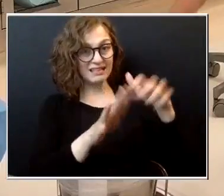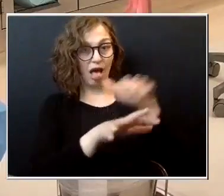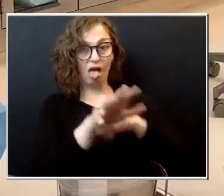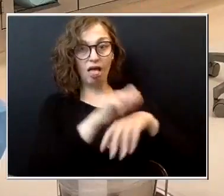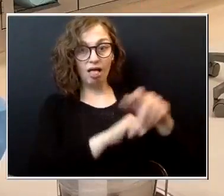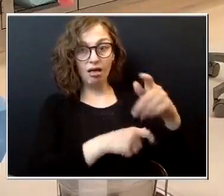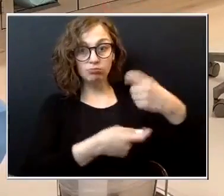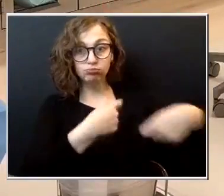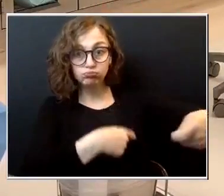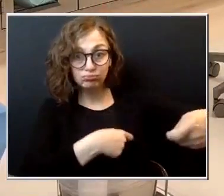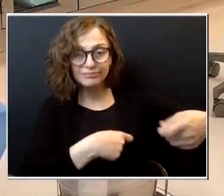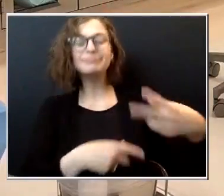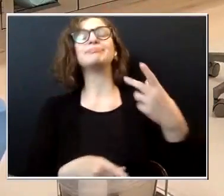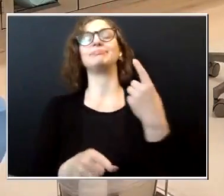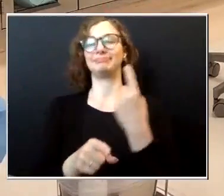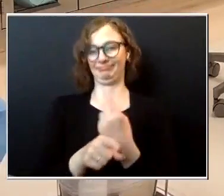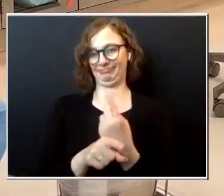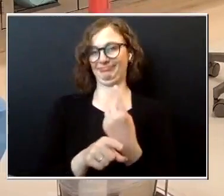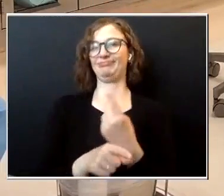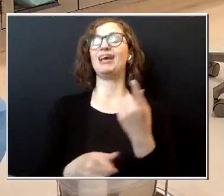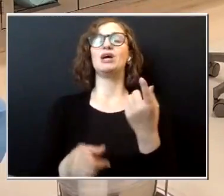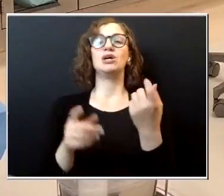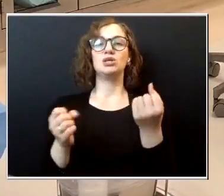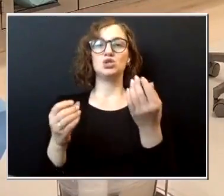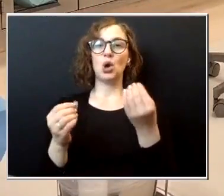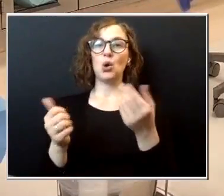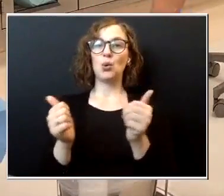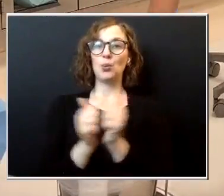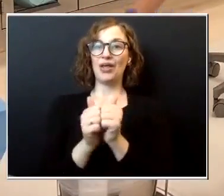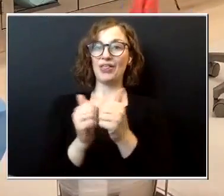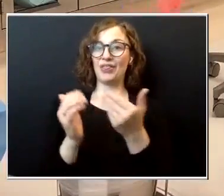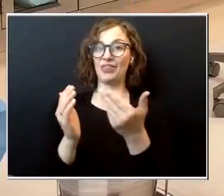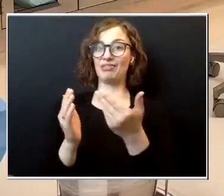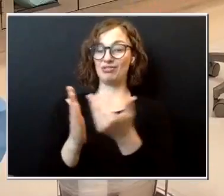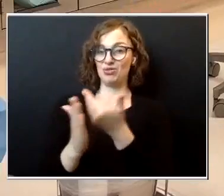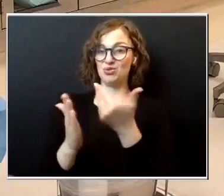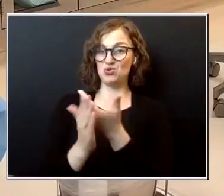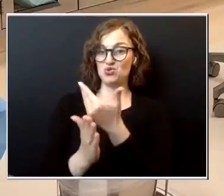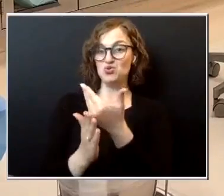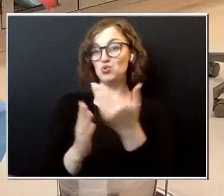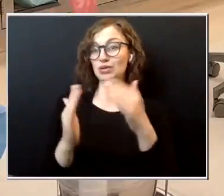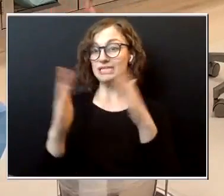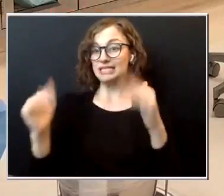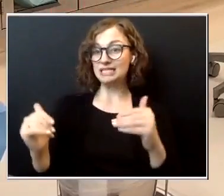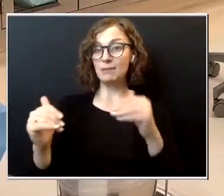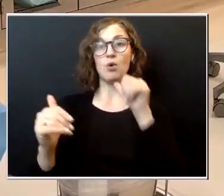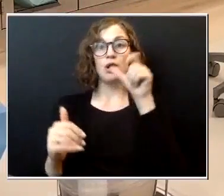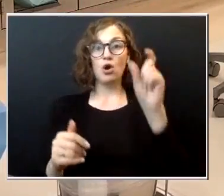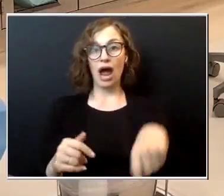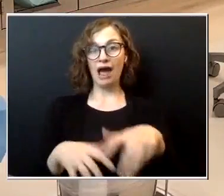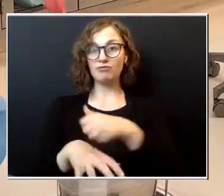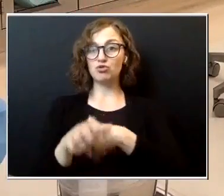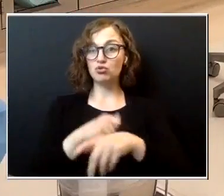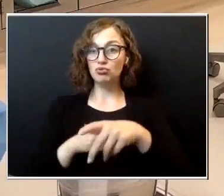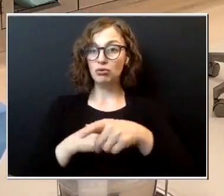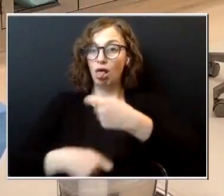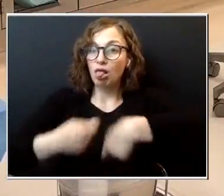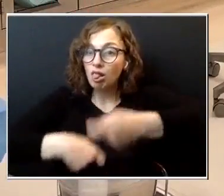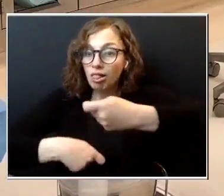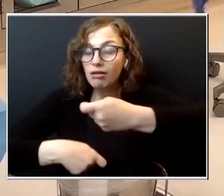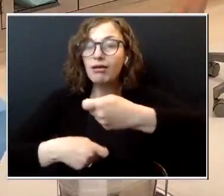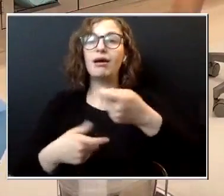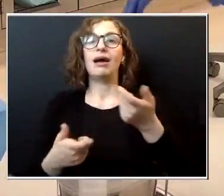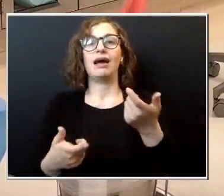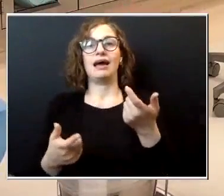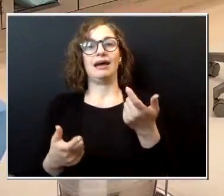to the patient to stay intubated longer if we have a miscount, that in itself is, a money saver for hospitals. So on the